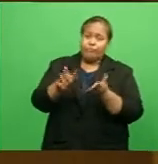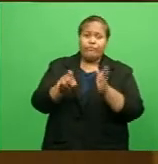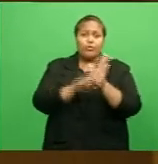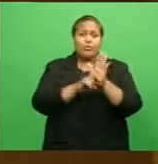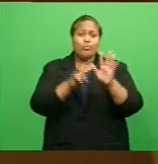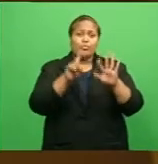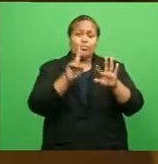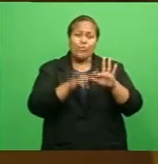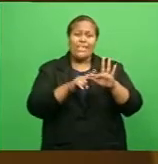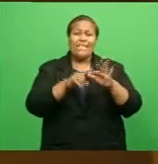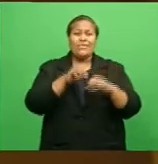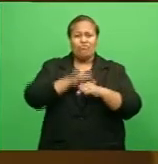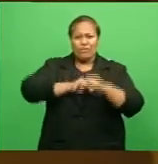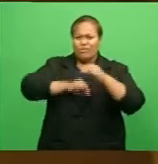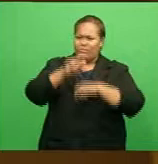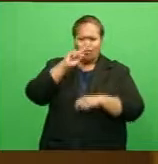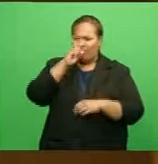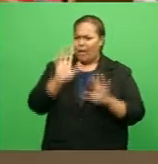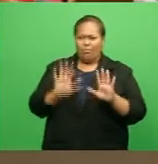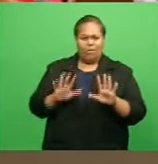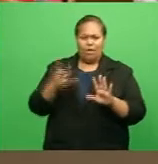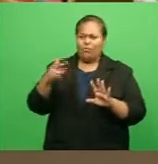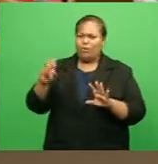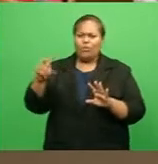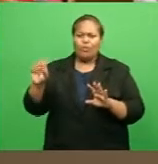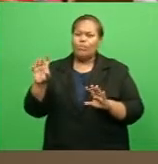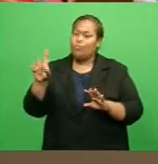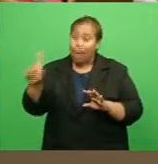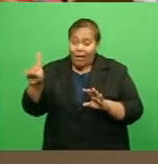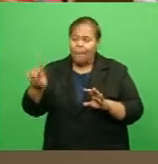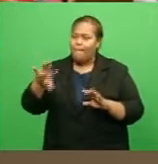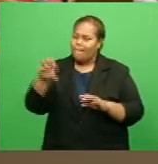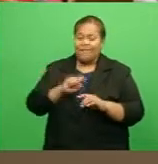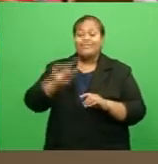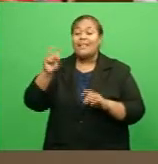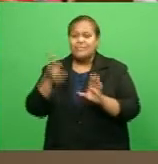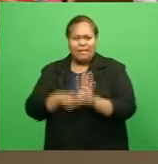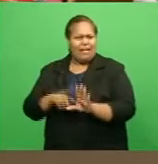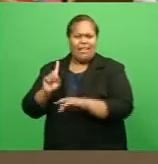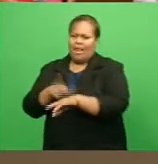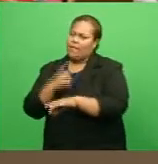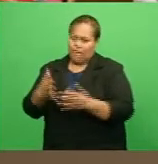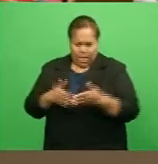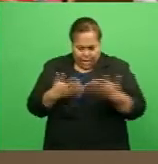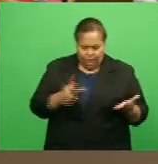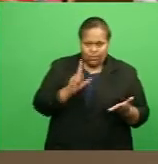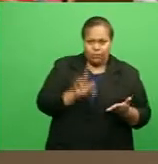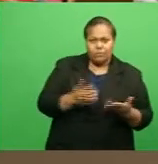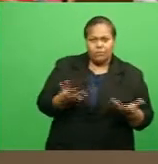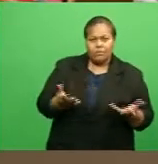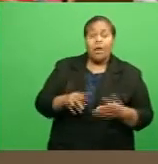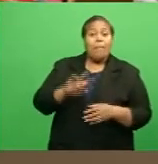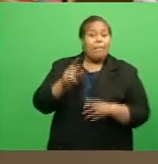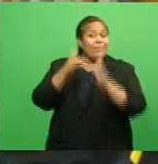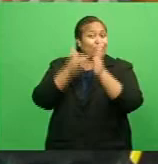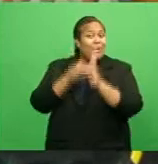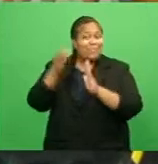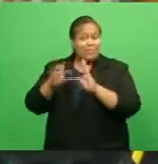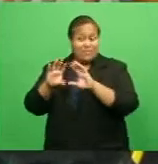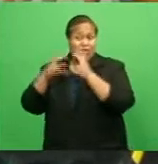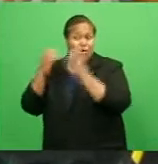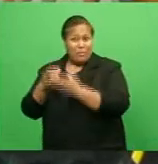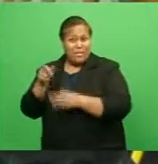cannot wait till 2021, you must do this. However, the chair of the committee, Sunil Sharma, has written to Professor